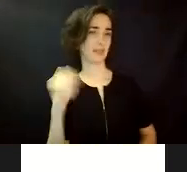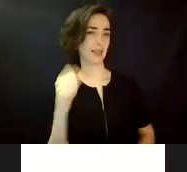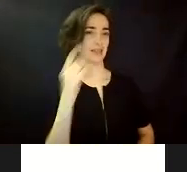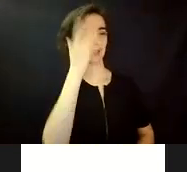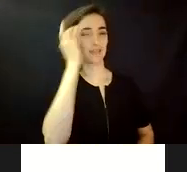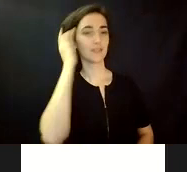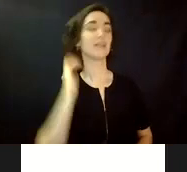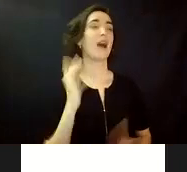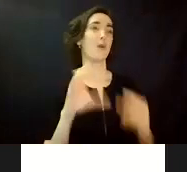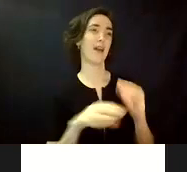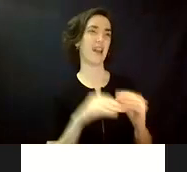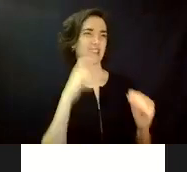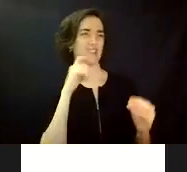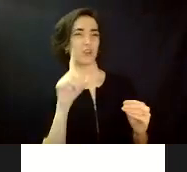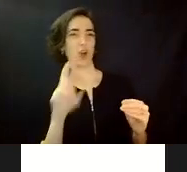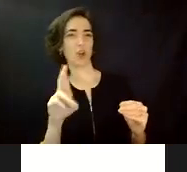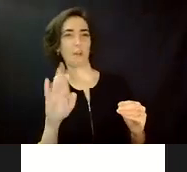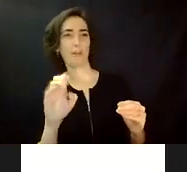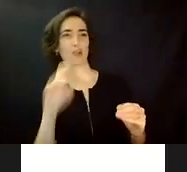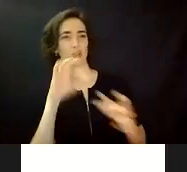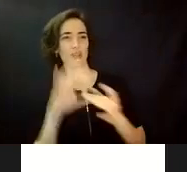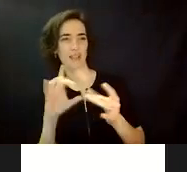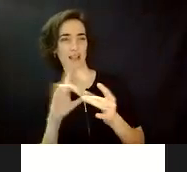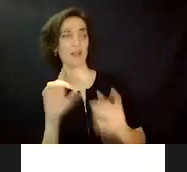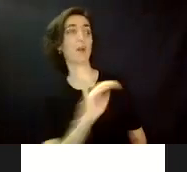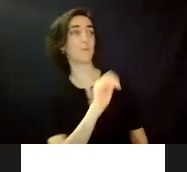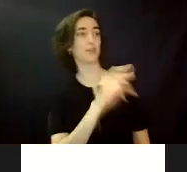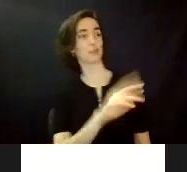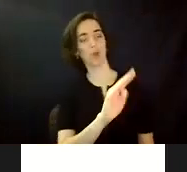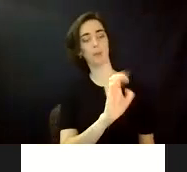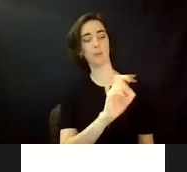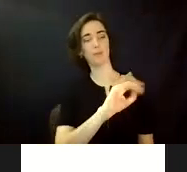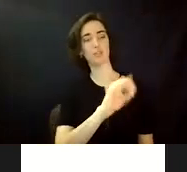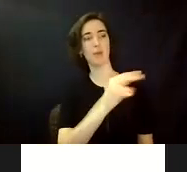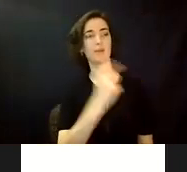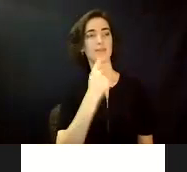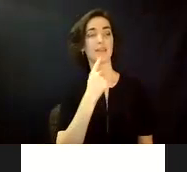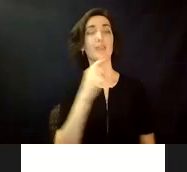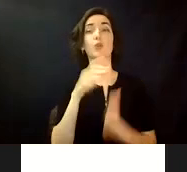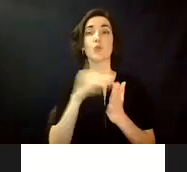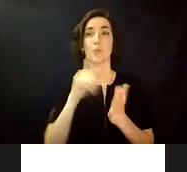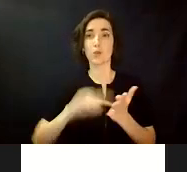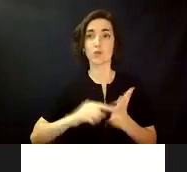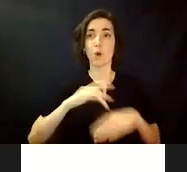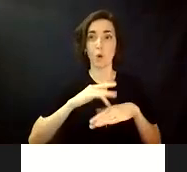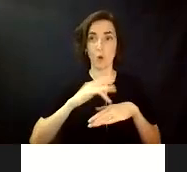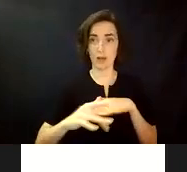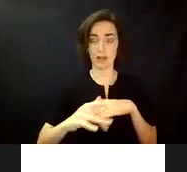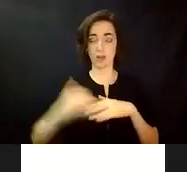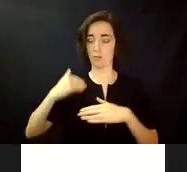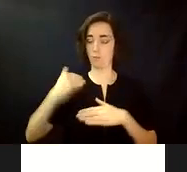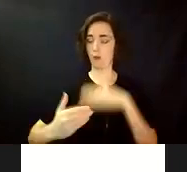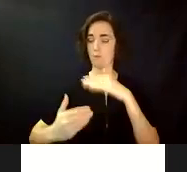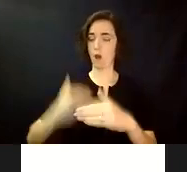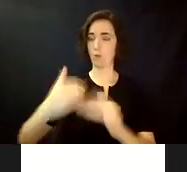to add on to what Dr. Beckers and Mr. Benjamin said. Students need to start early with doing the process for registering with the